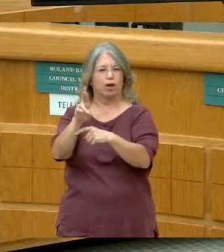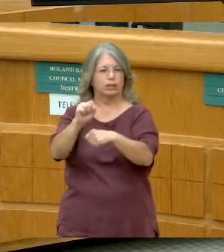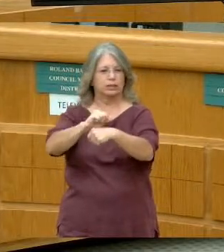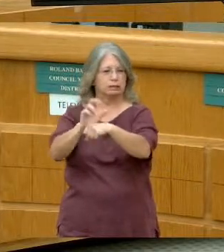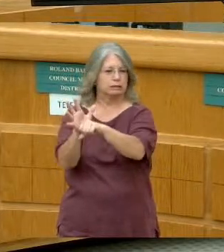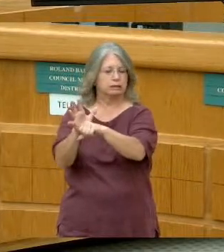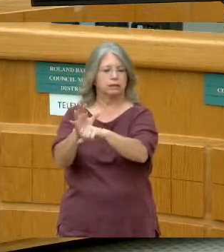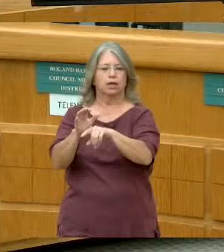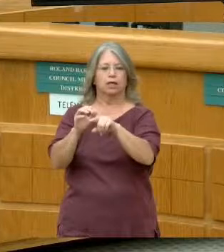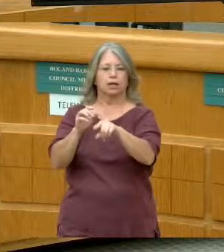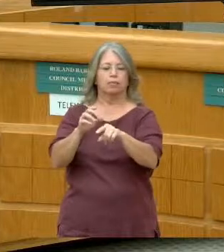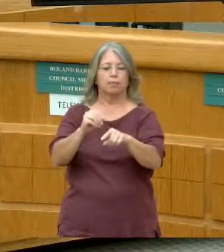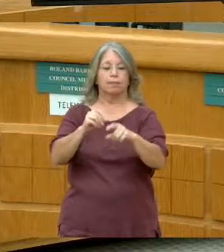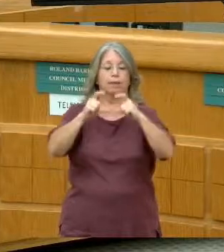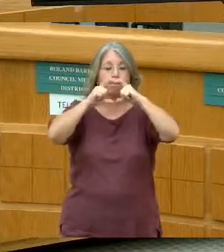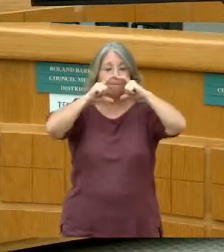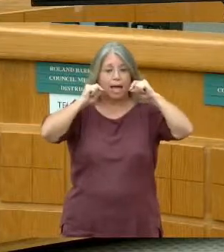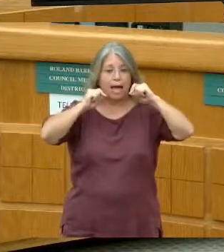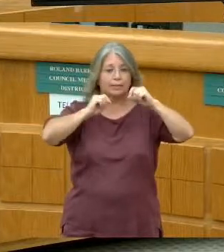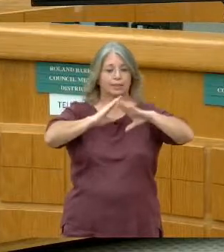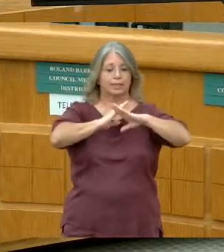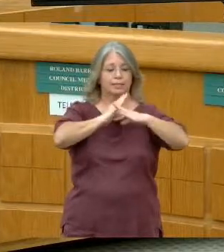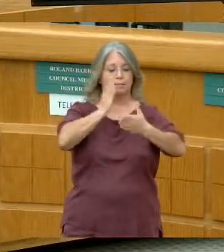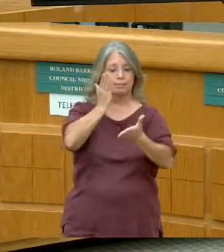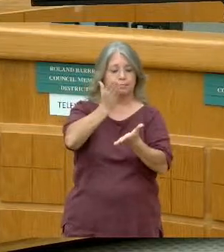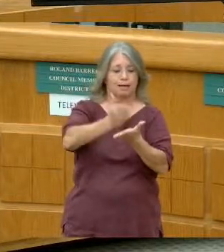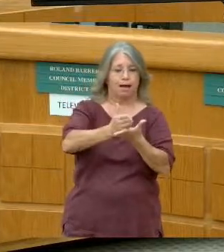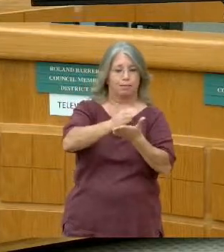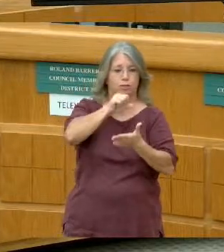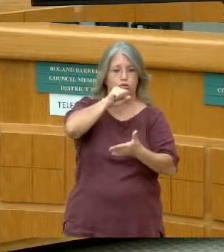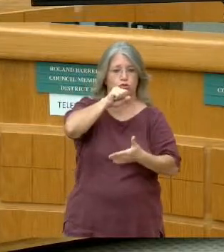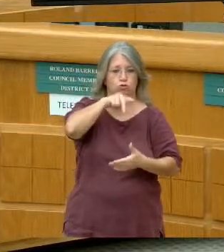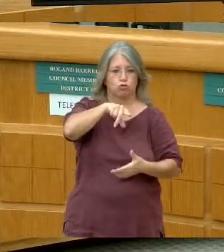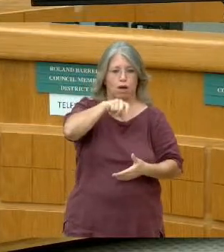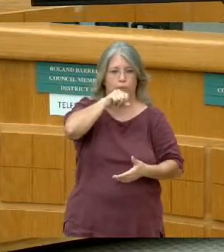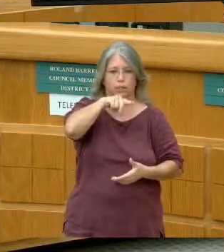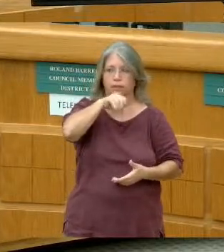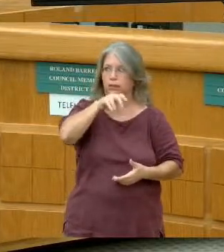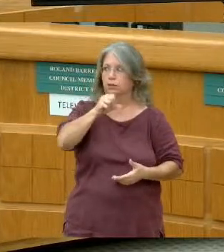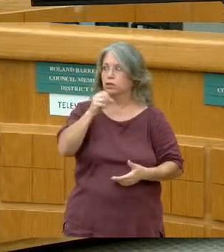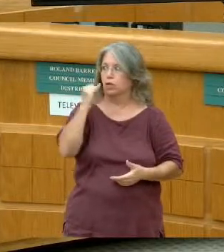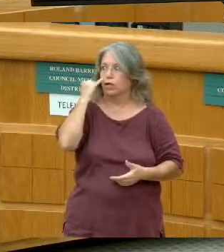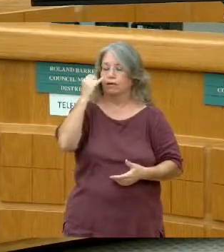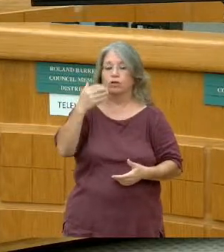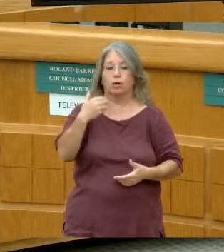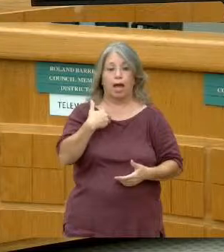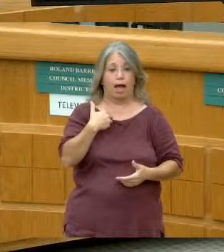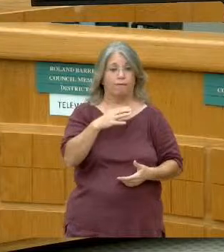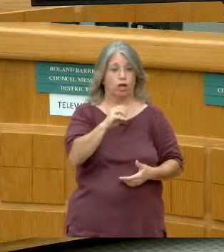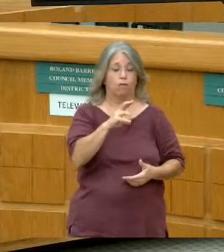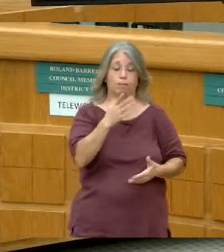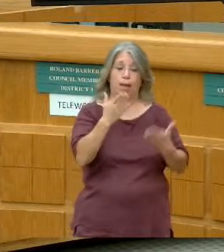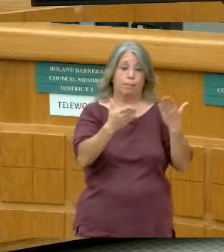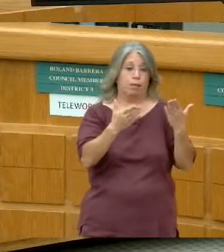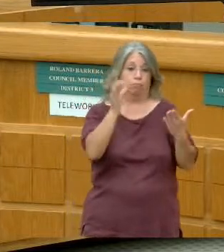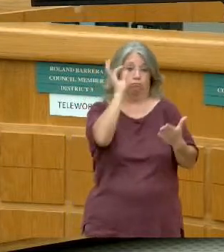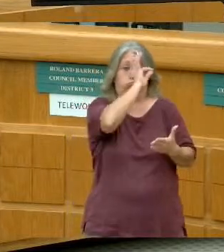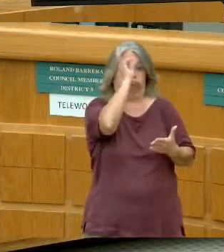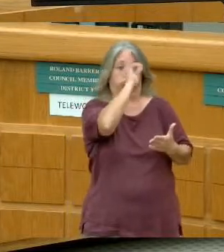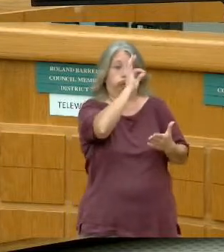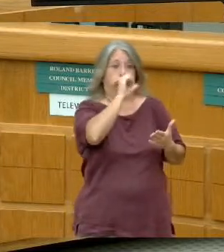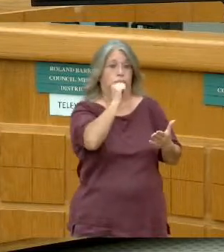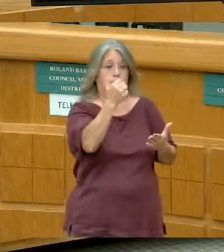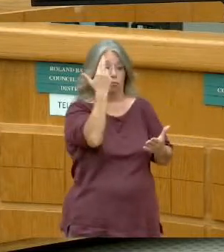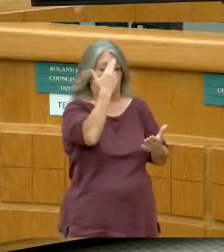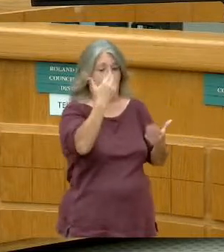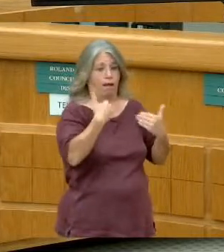the mask stops the droplets. So if you have COVID, and you might have COVID and not know it, there's a